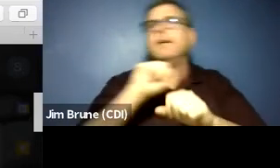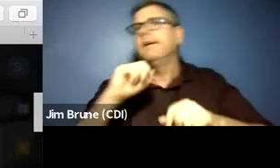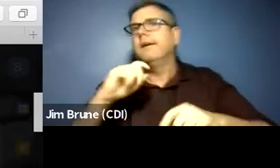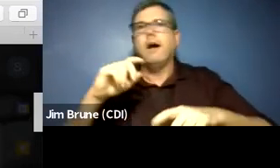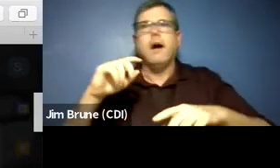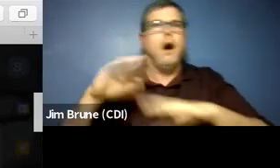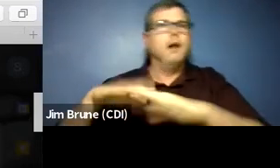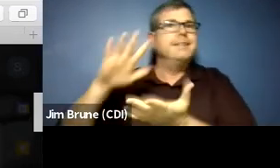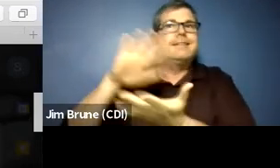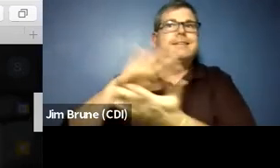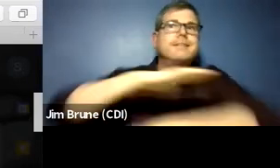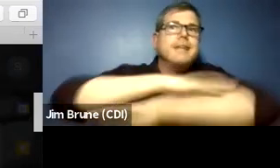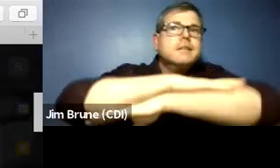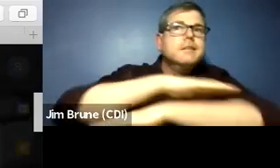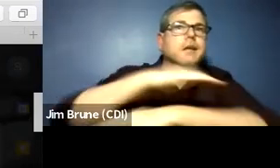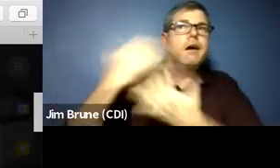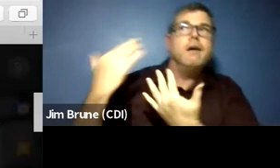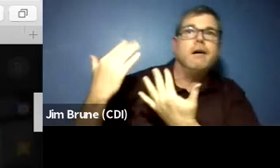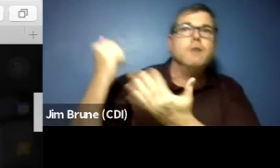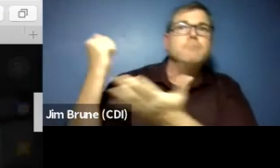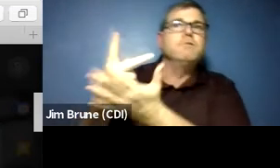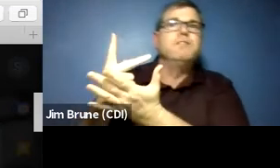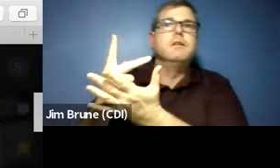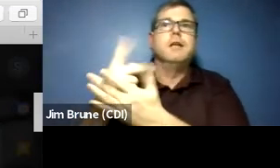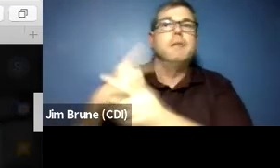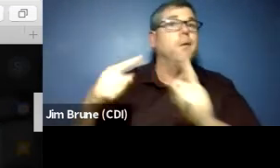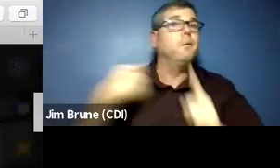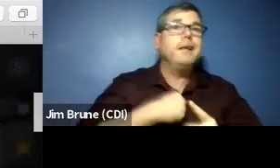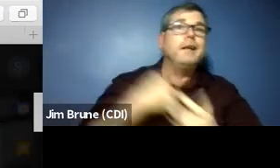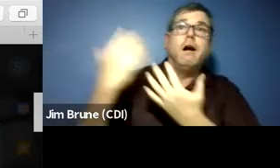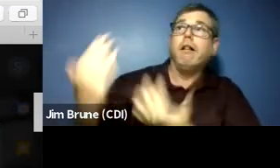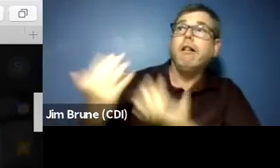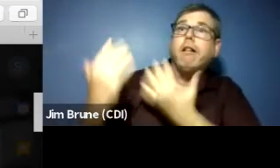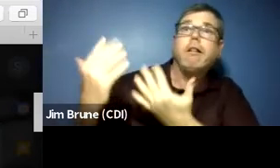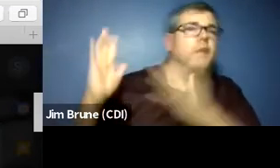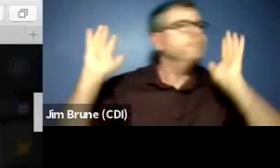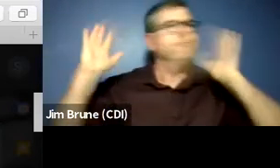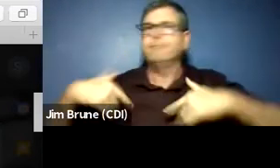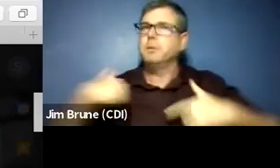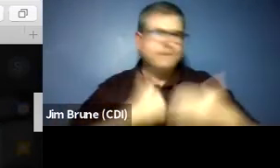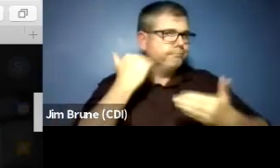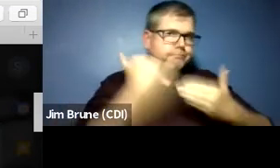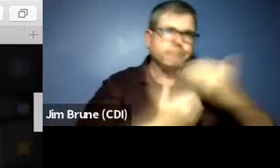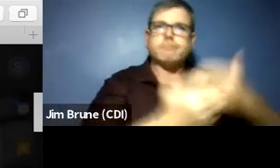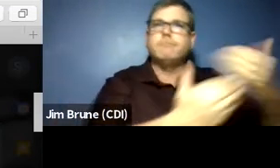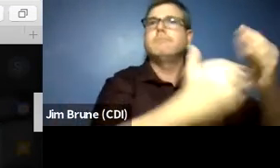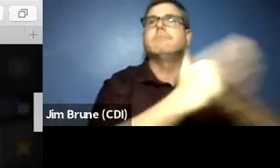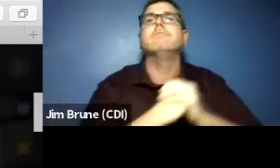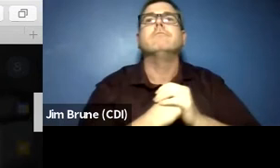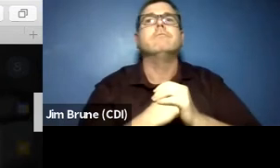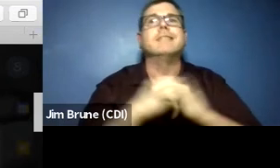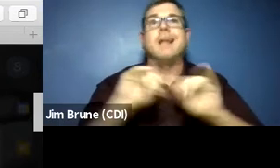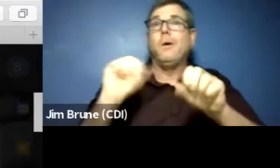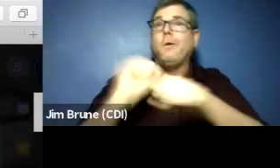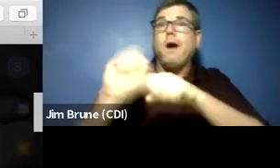we moved that paperwork along. We started on the next step before we have the first step approved. So really it was all hands